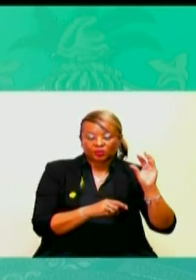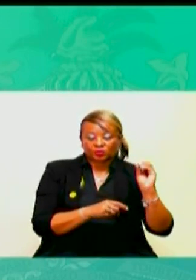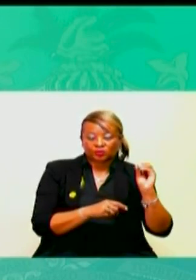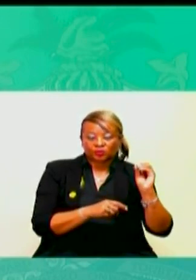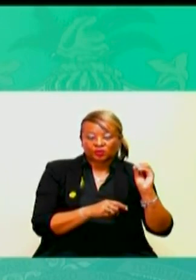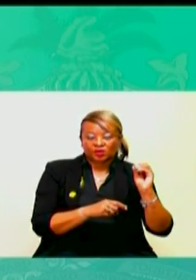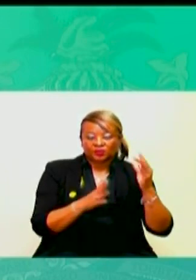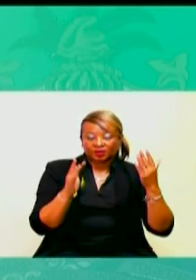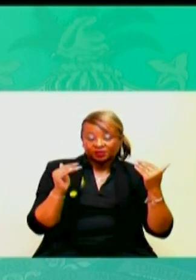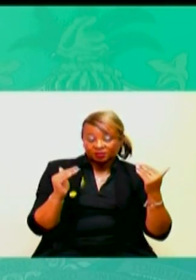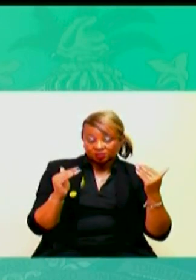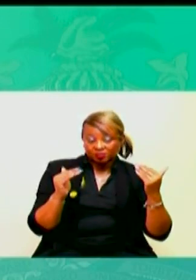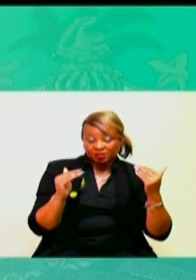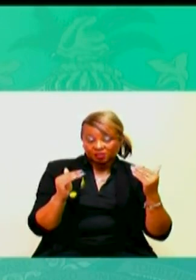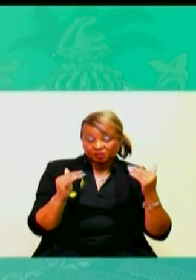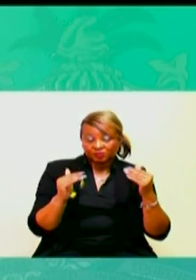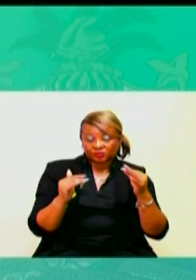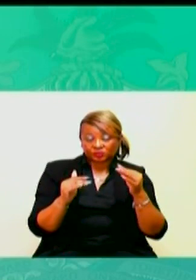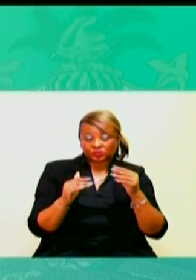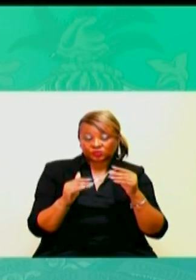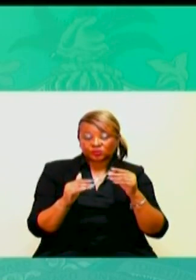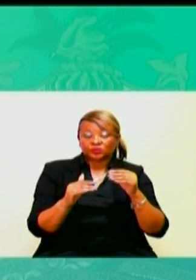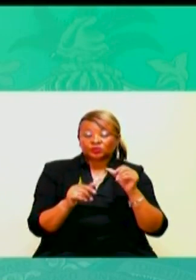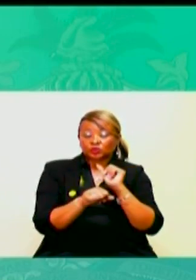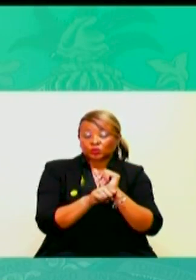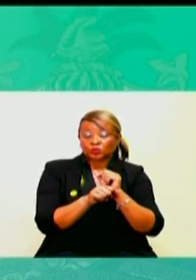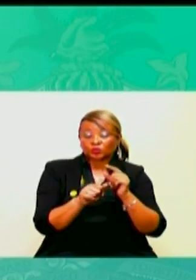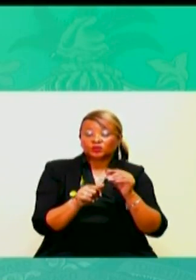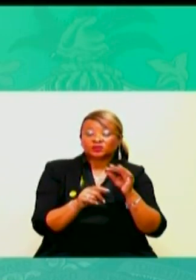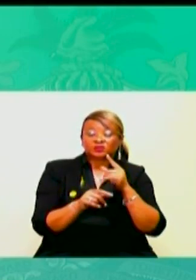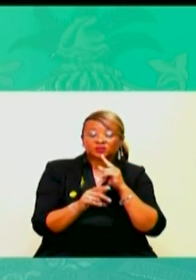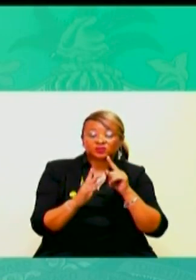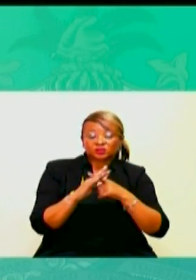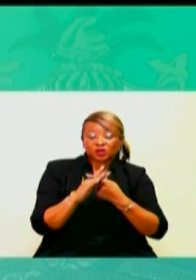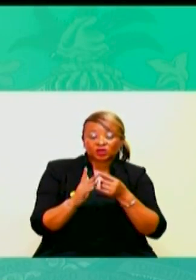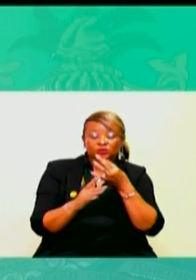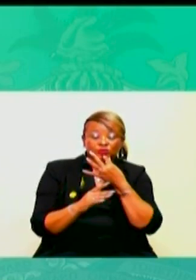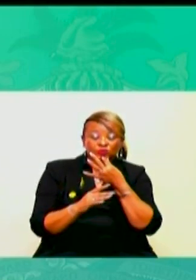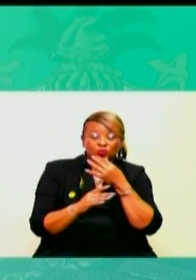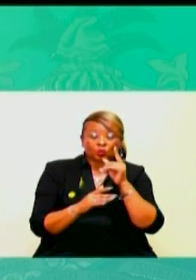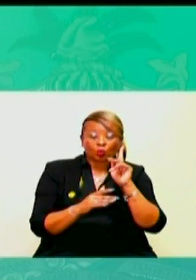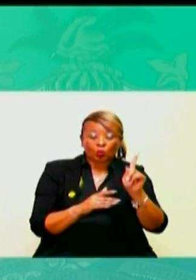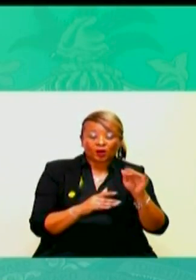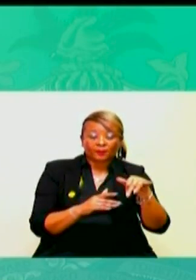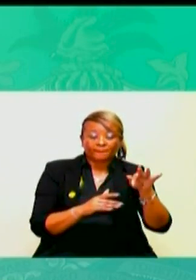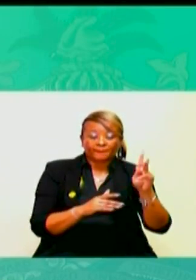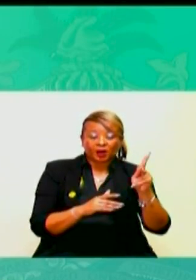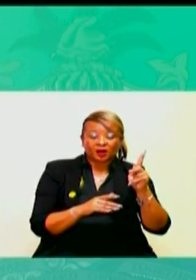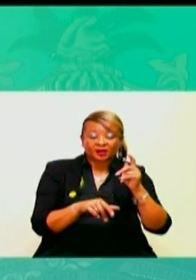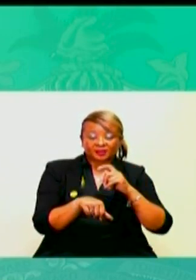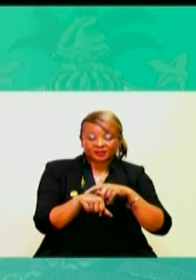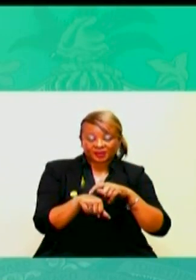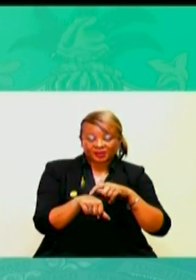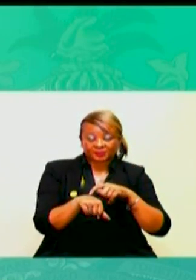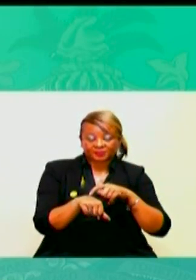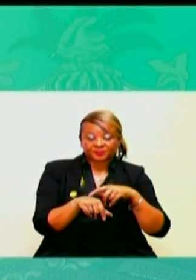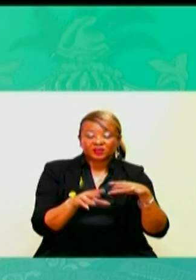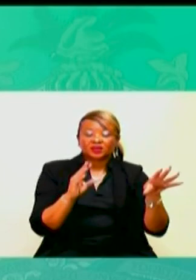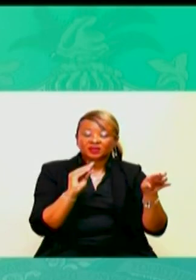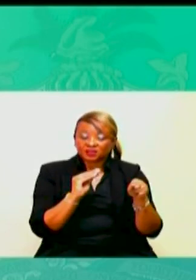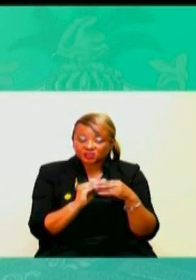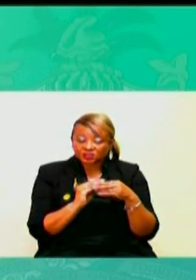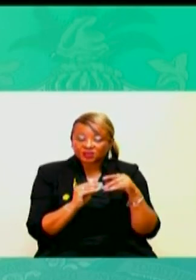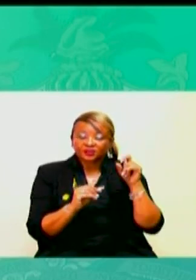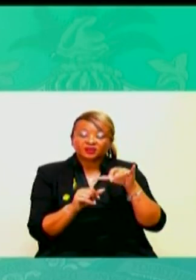that the work will begin in short order, one park at a time. Additionally, this